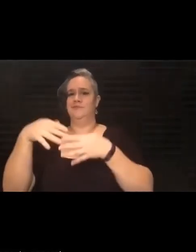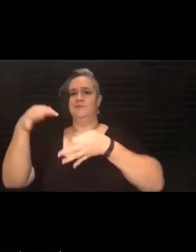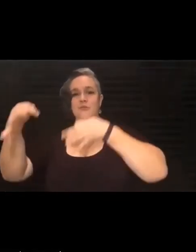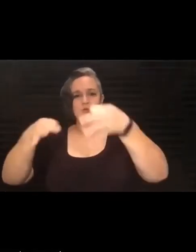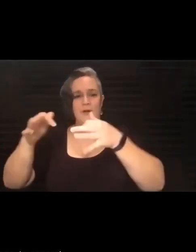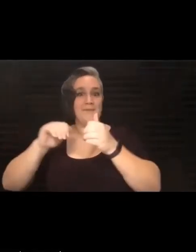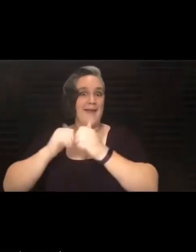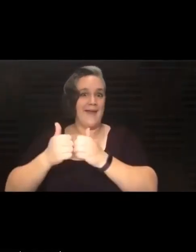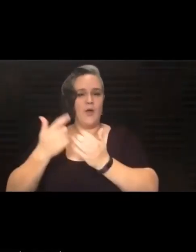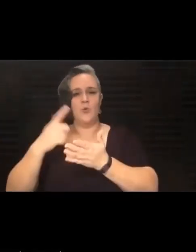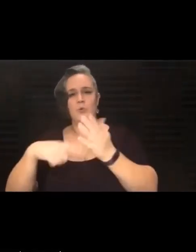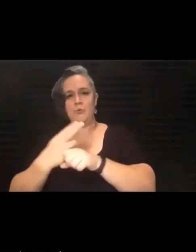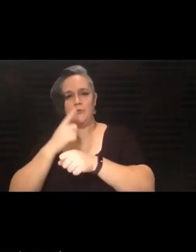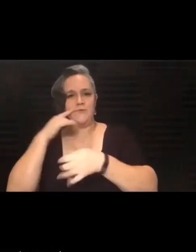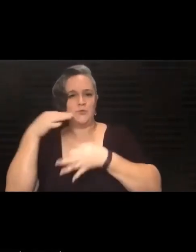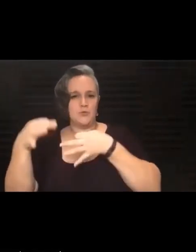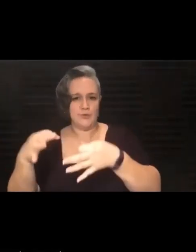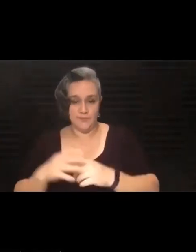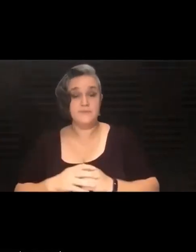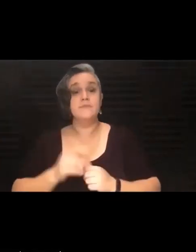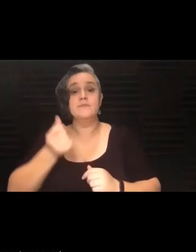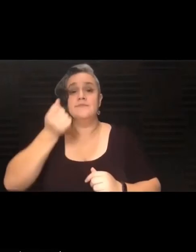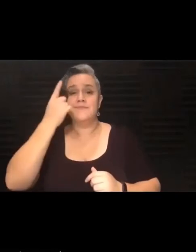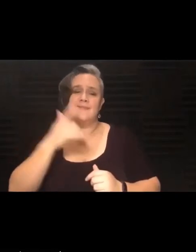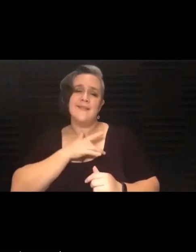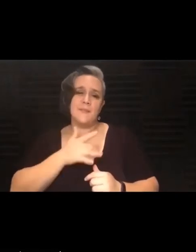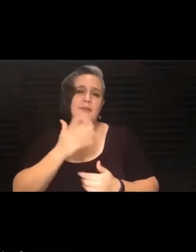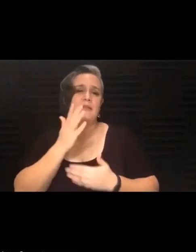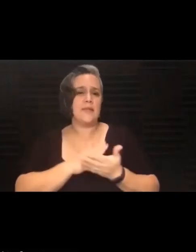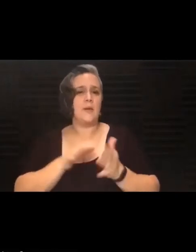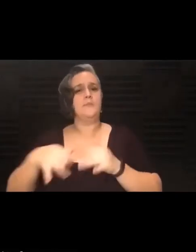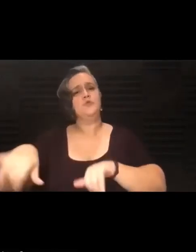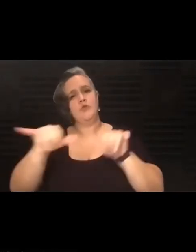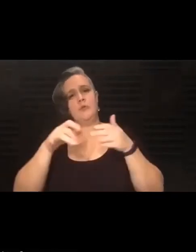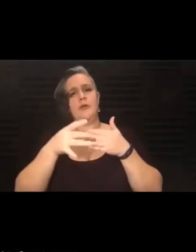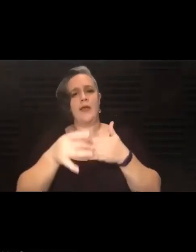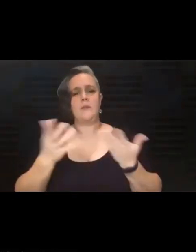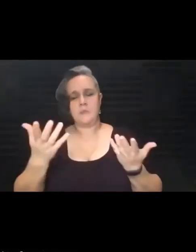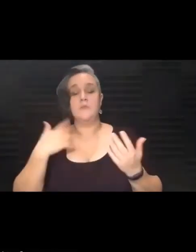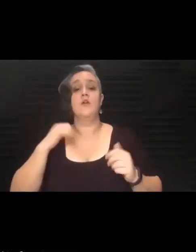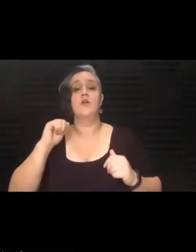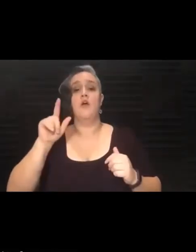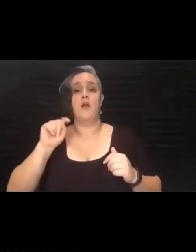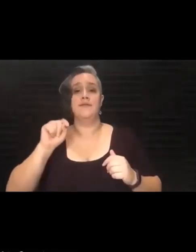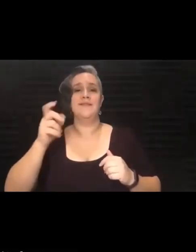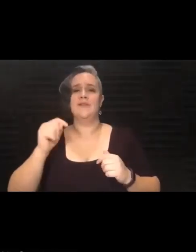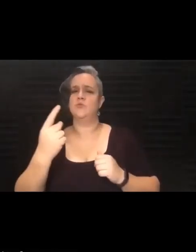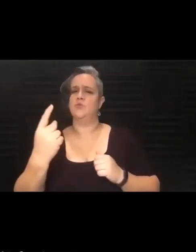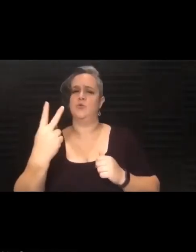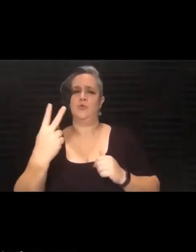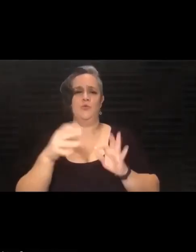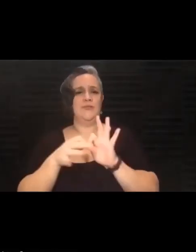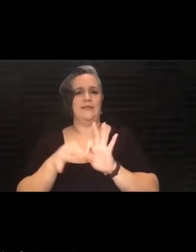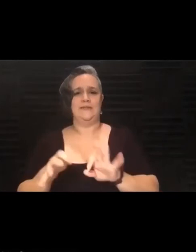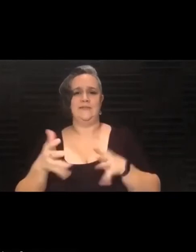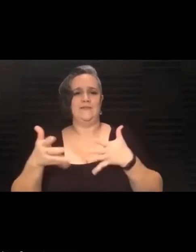that image. In general, though, there are some guidelines. You do want to keep your alt text between 1 to 2 sentences. You don't